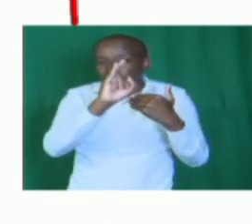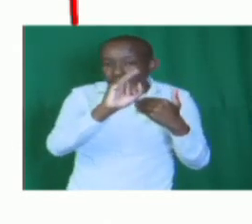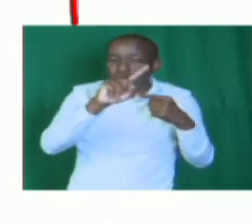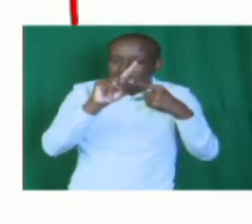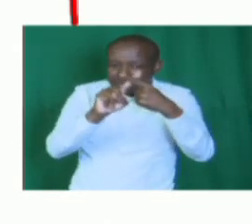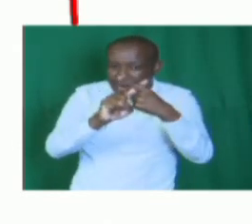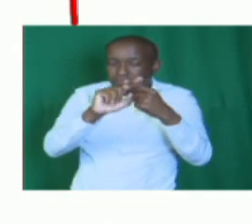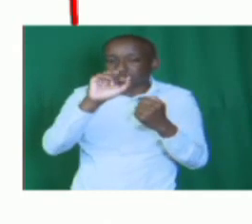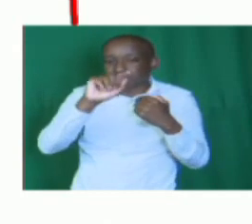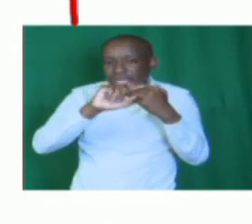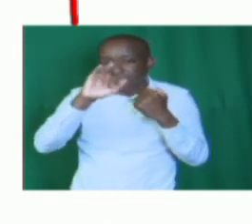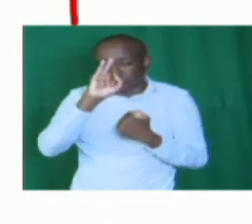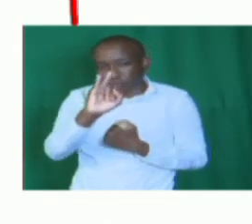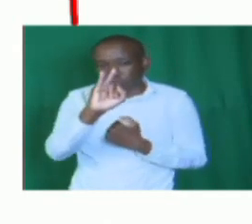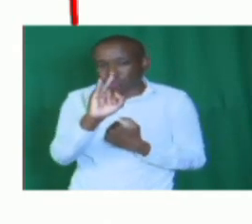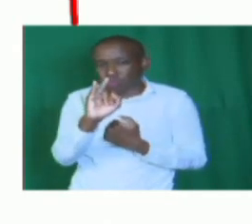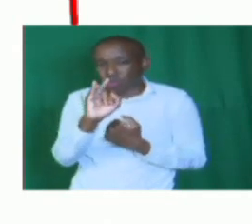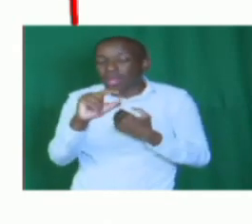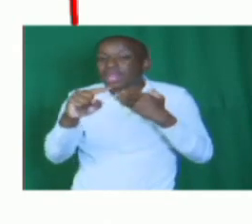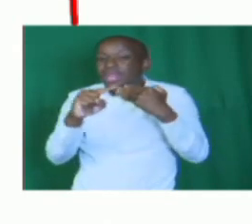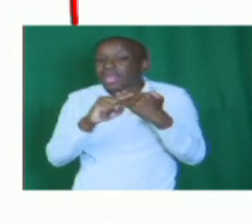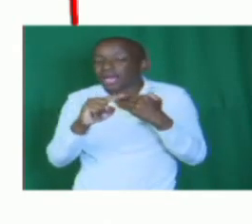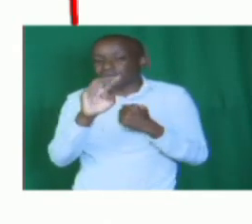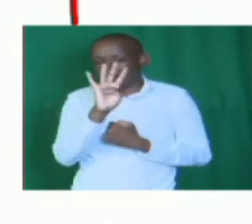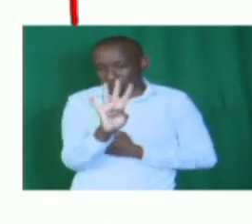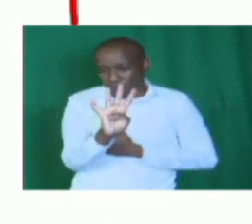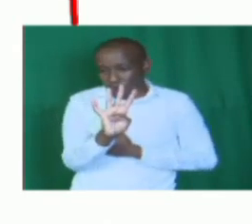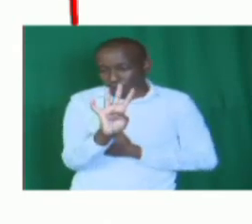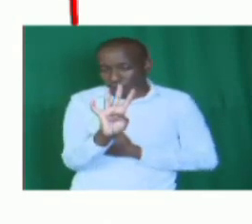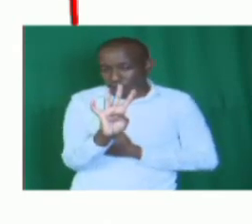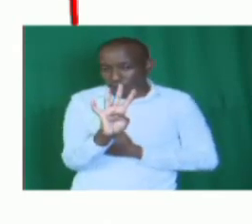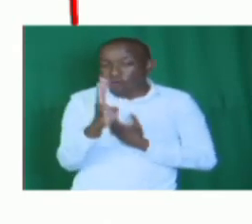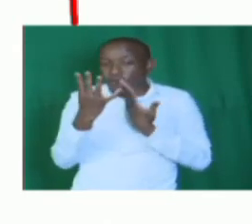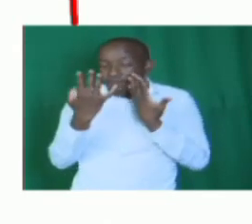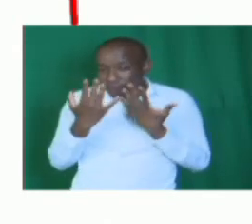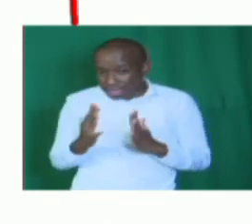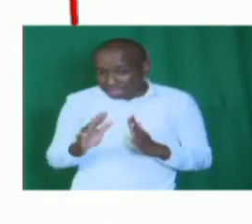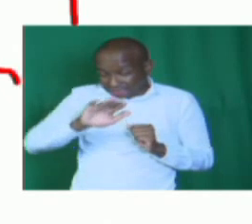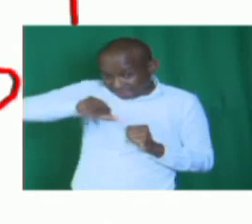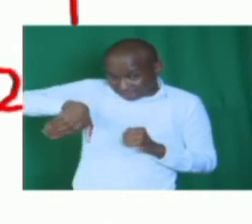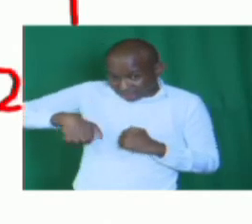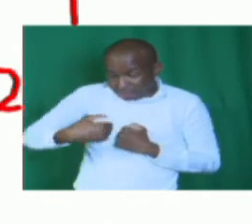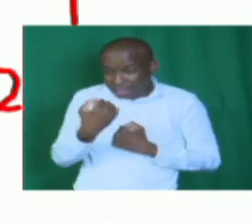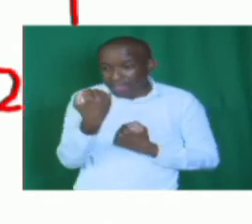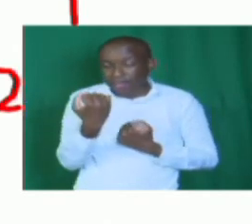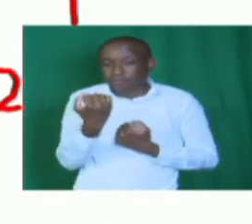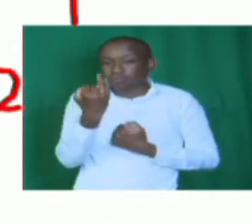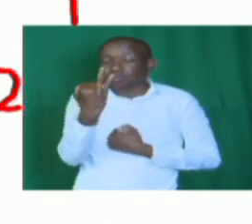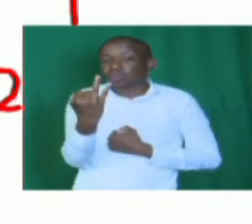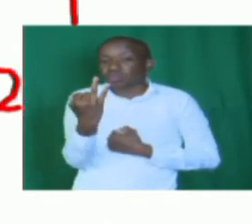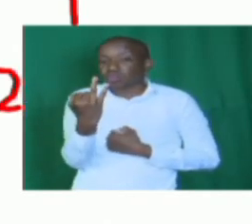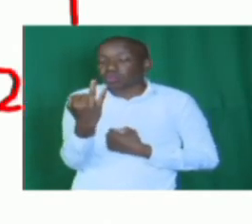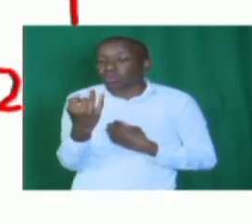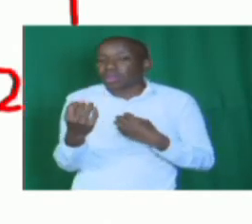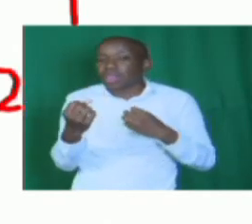-2, which gives us -4. And then when we subtract 2 from